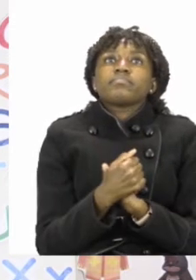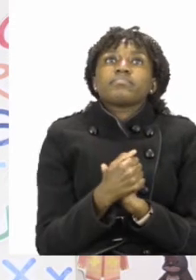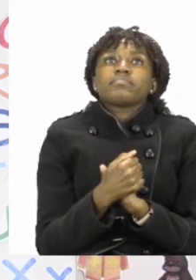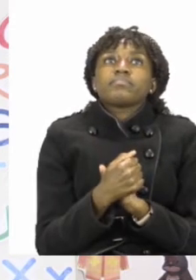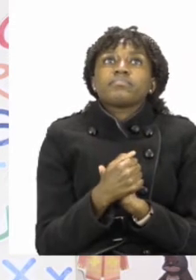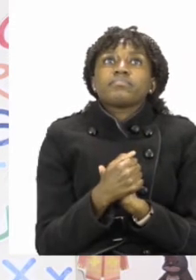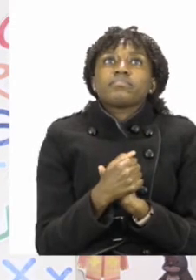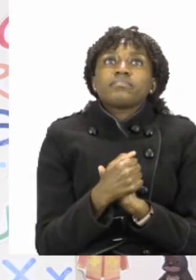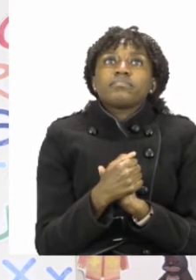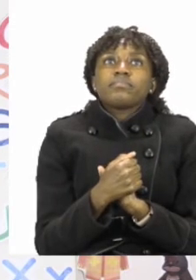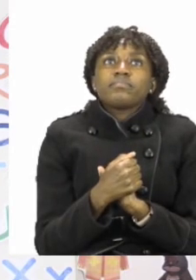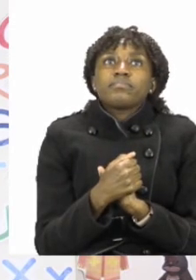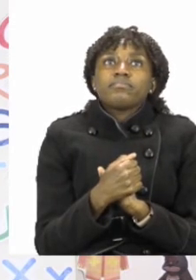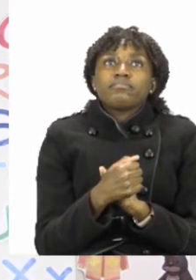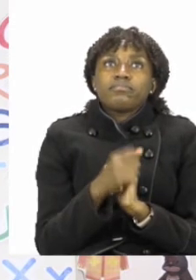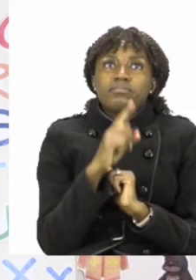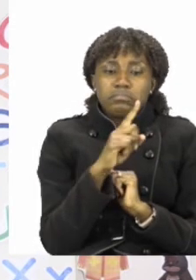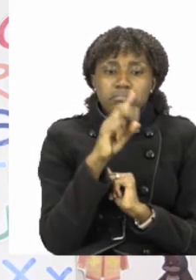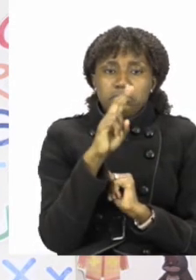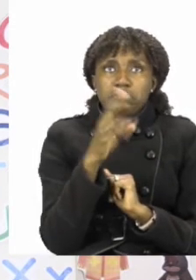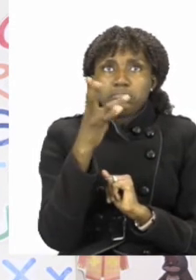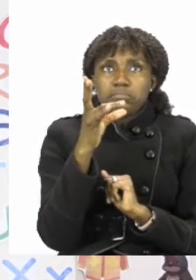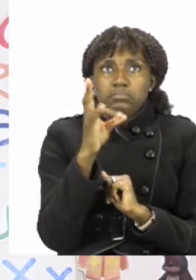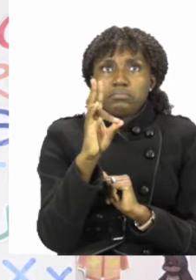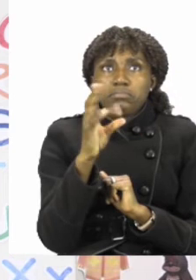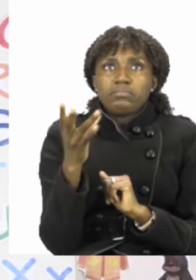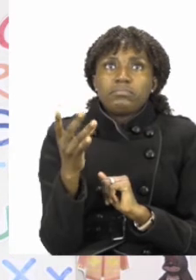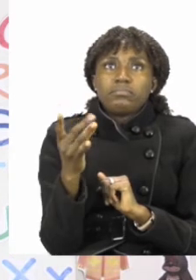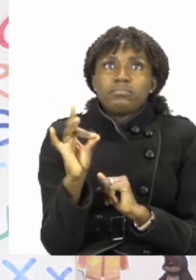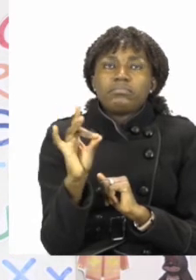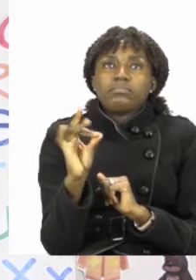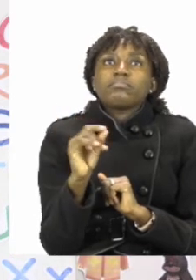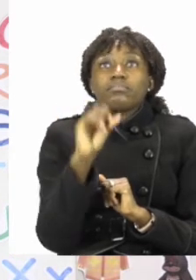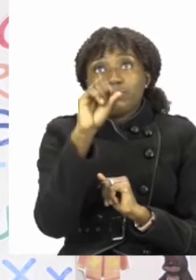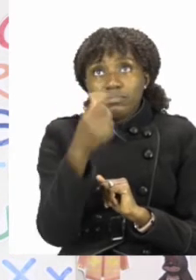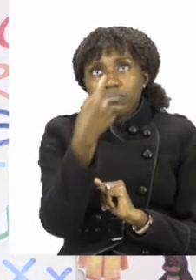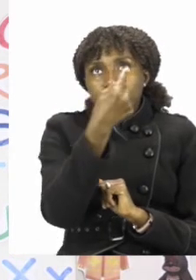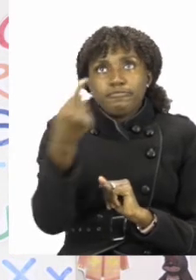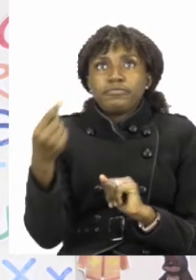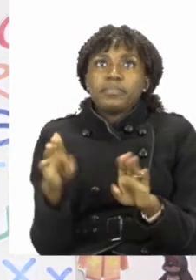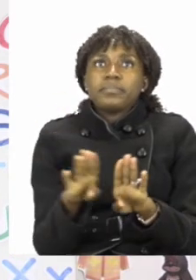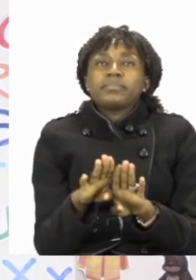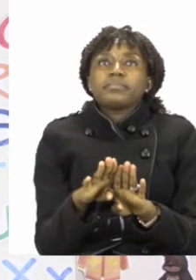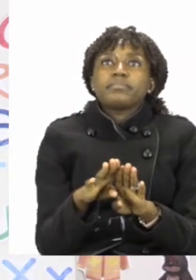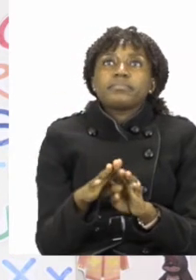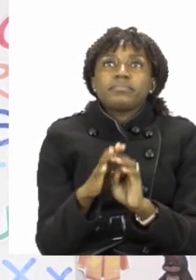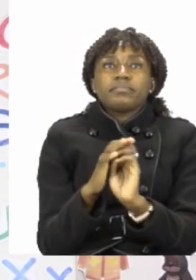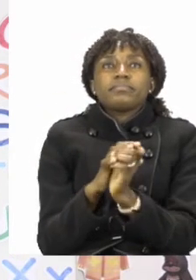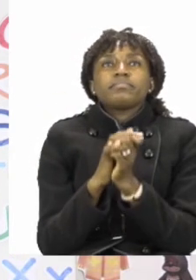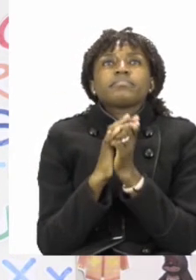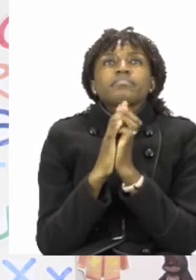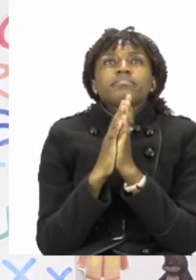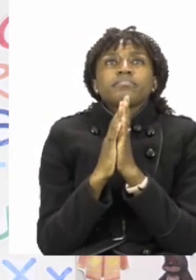number 1, 2, 7, and 8. Then the rest of them you can do by yourselves.